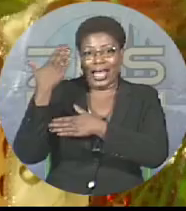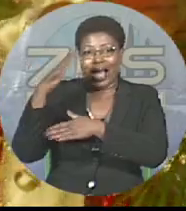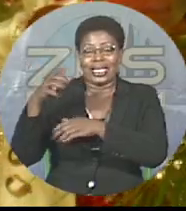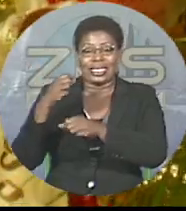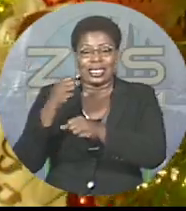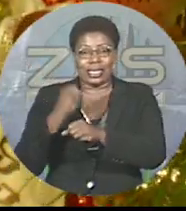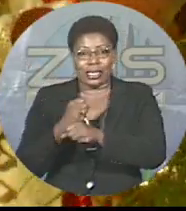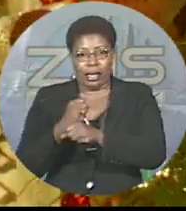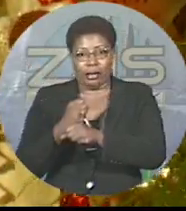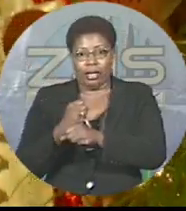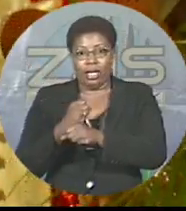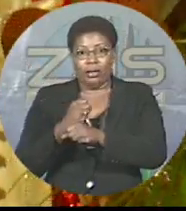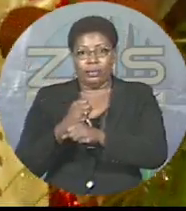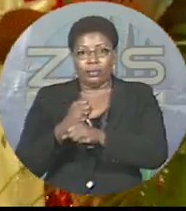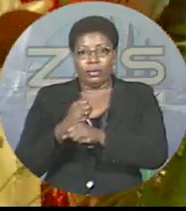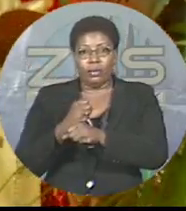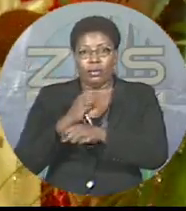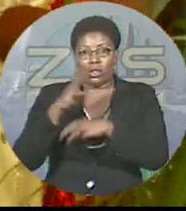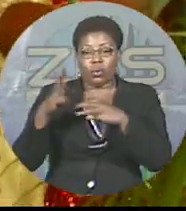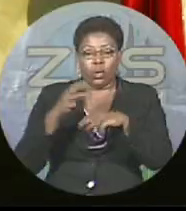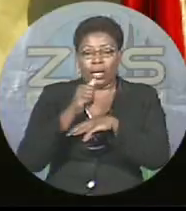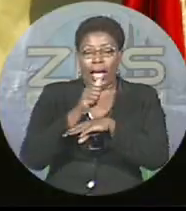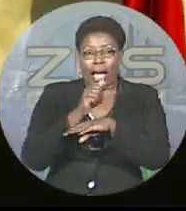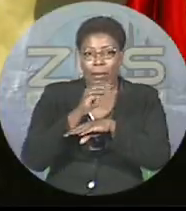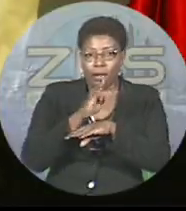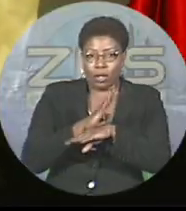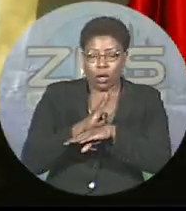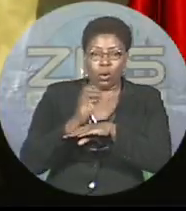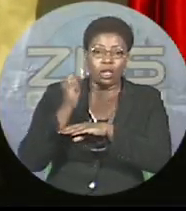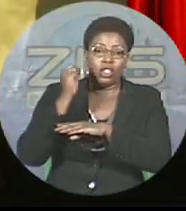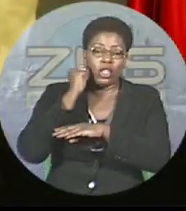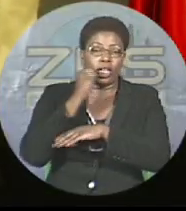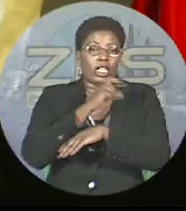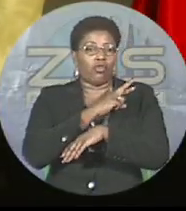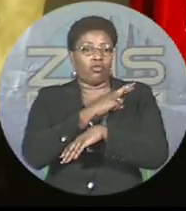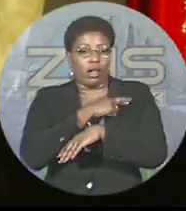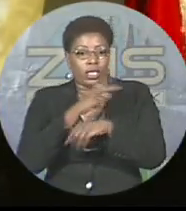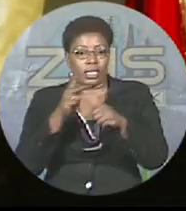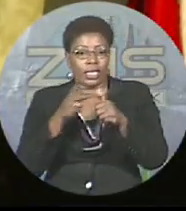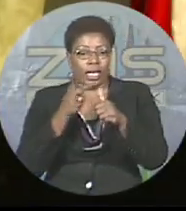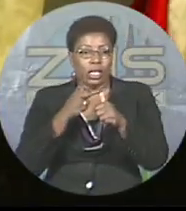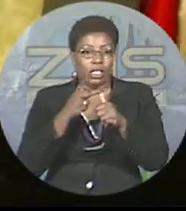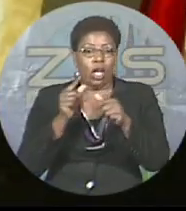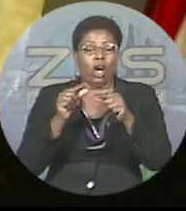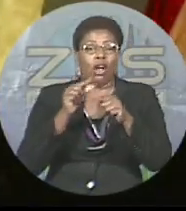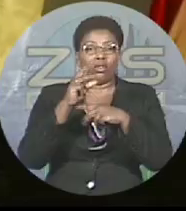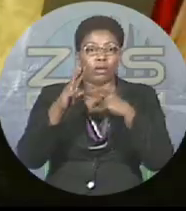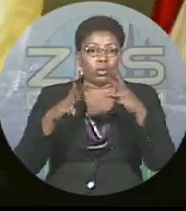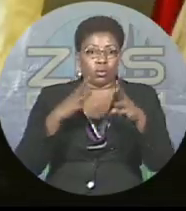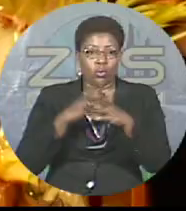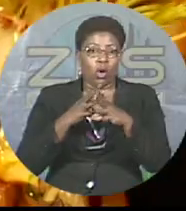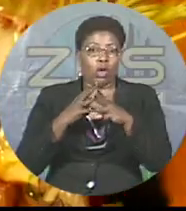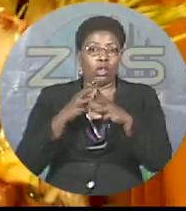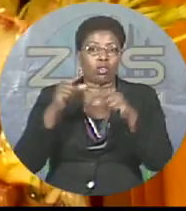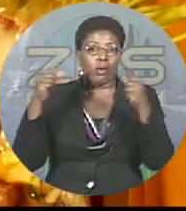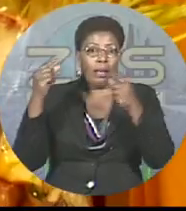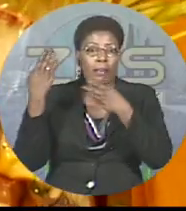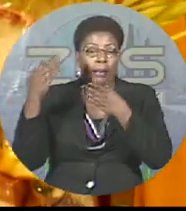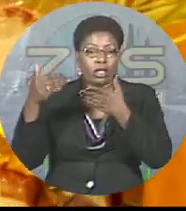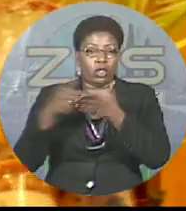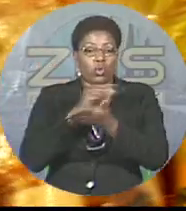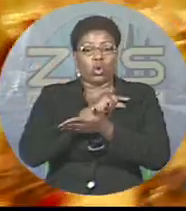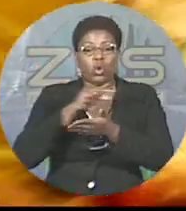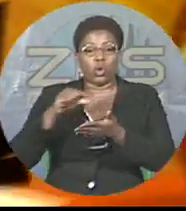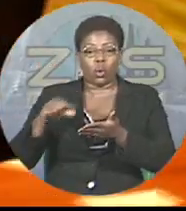Her court includes first runner-up Miss World Abaco, Sharonique Russell, and second runner-up Miss World Grand Bahama, Jarelle Strawn. The new queen